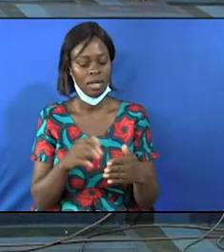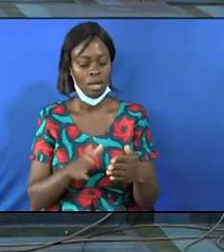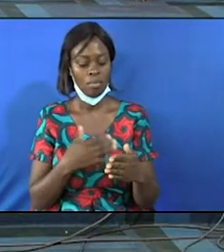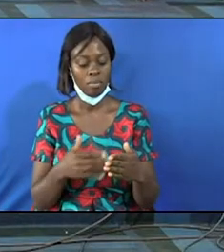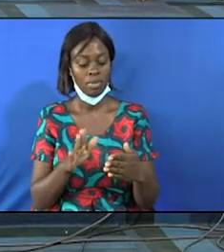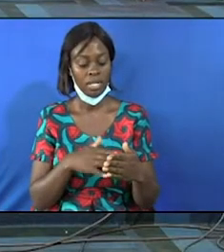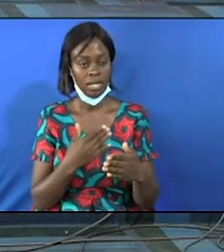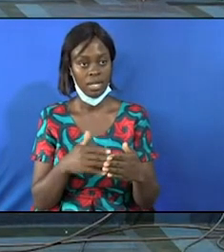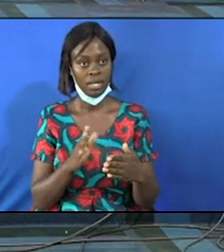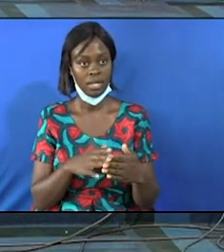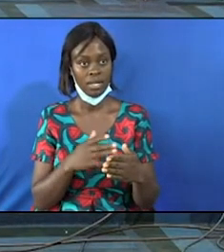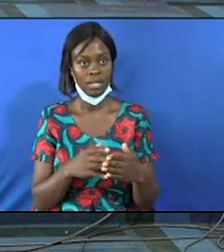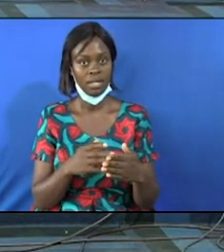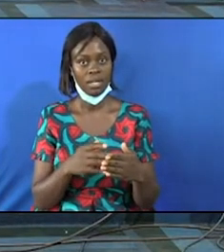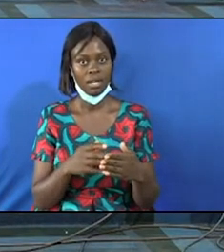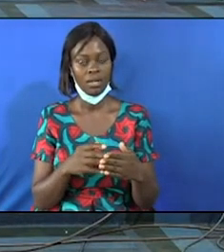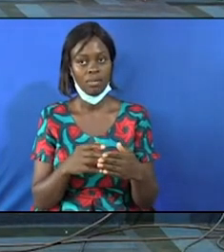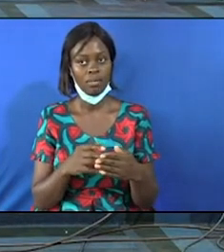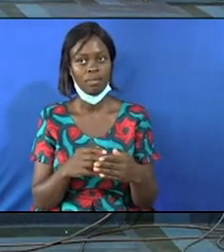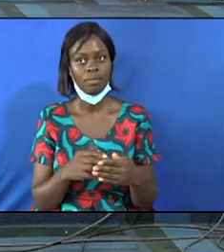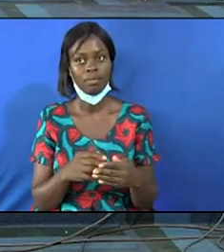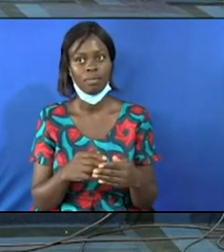violin.